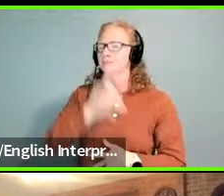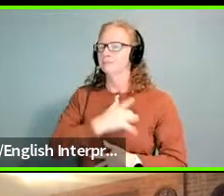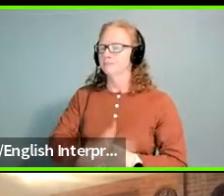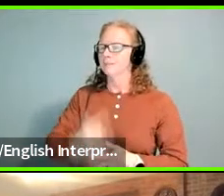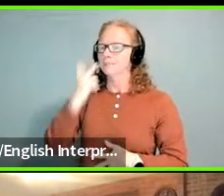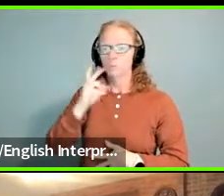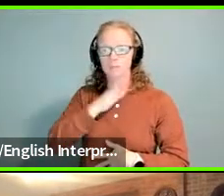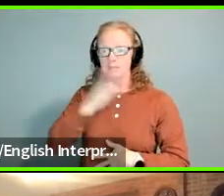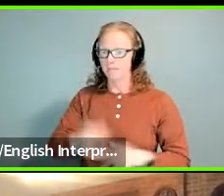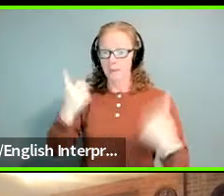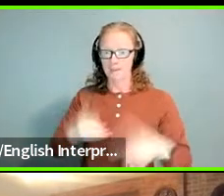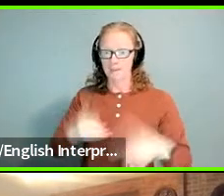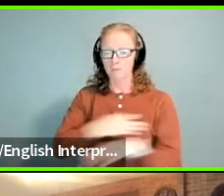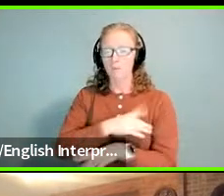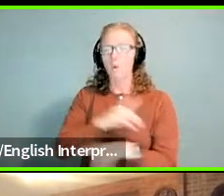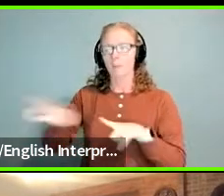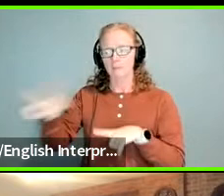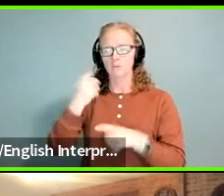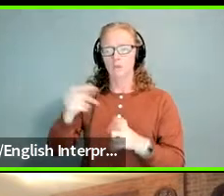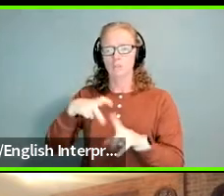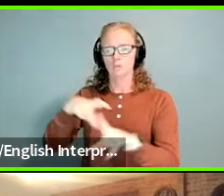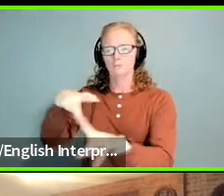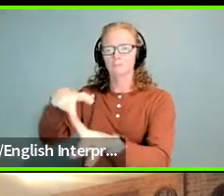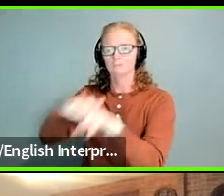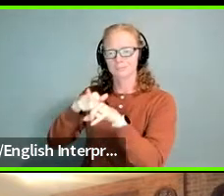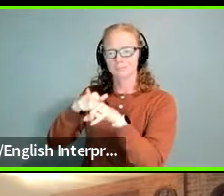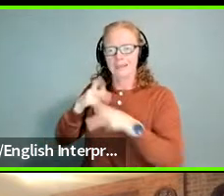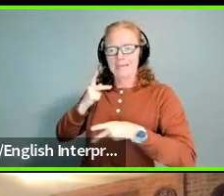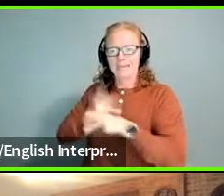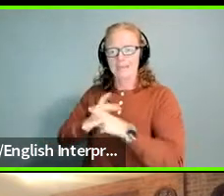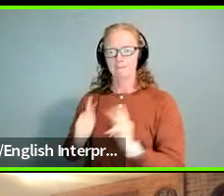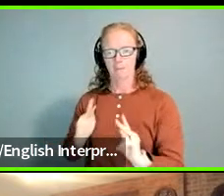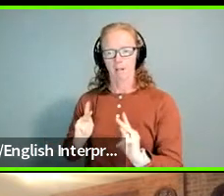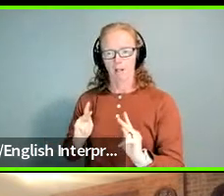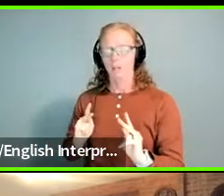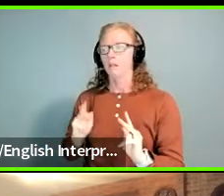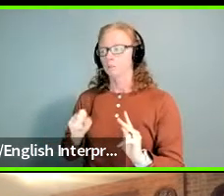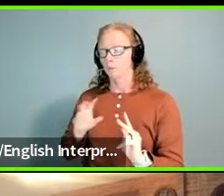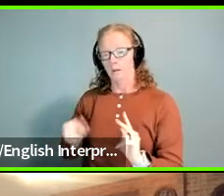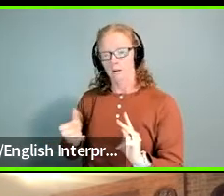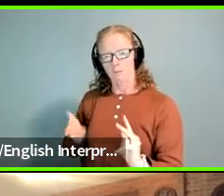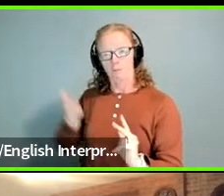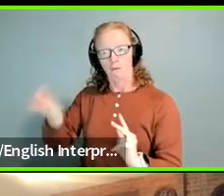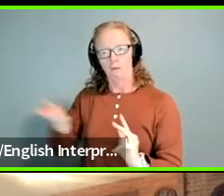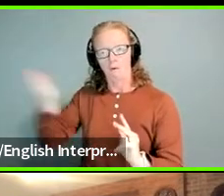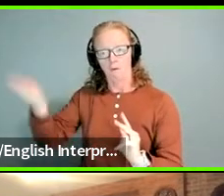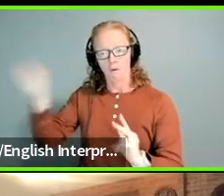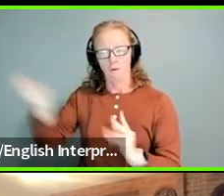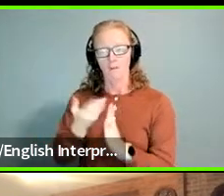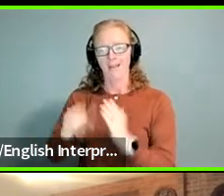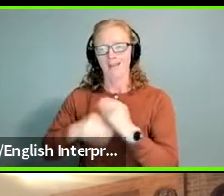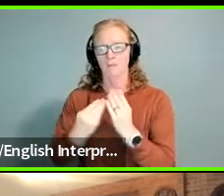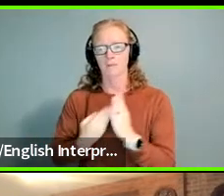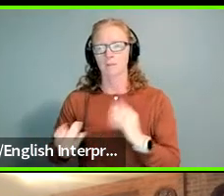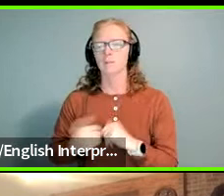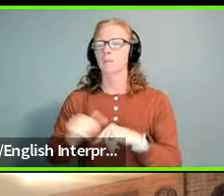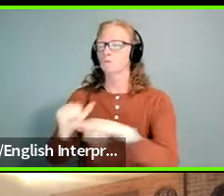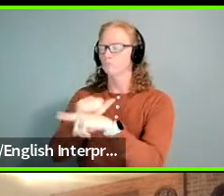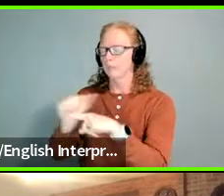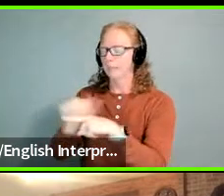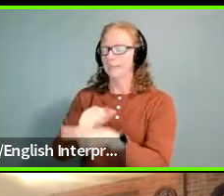never seen before. So, but as far as the training, we've been having a